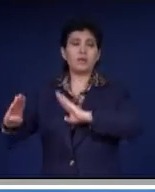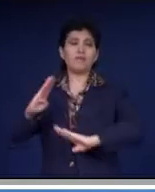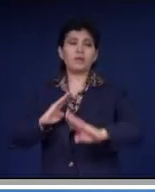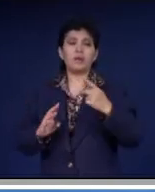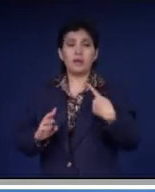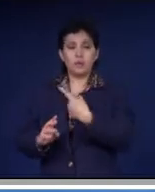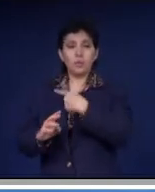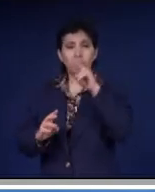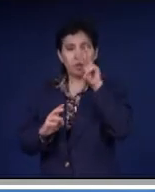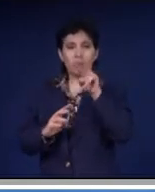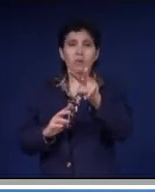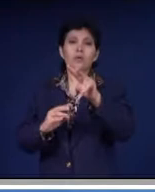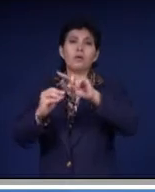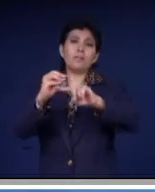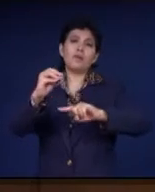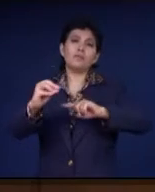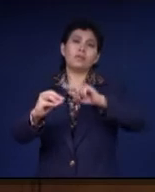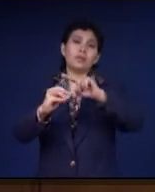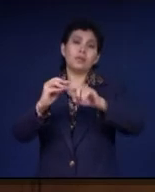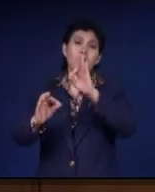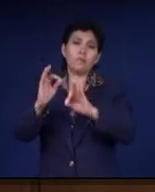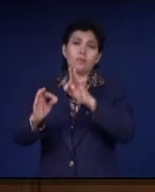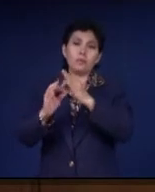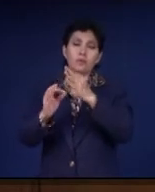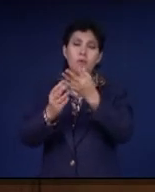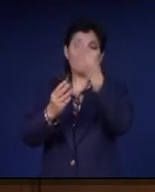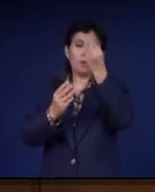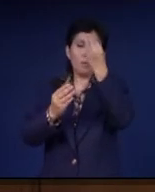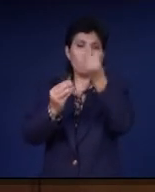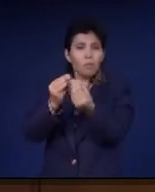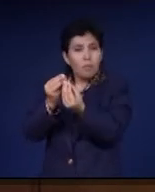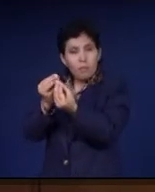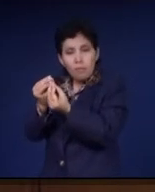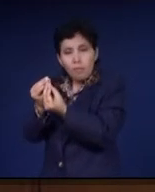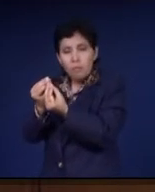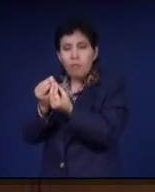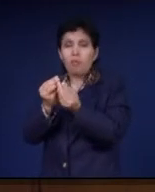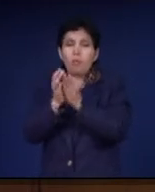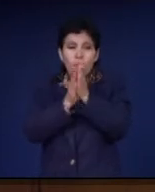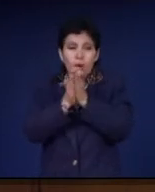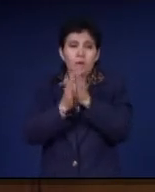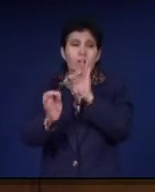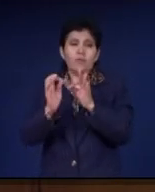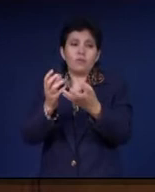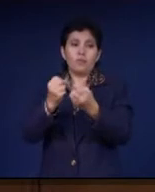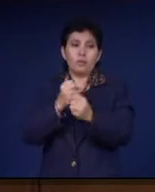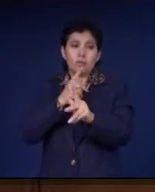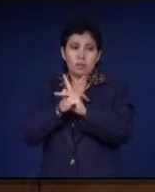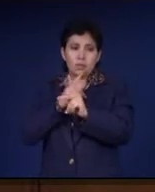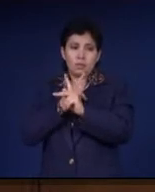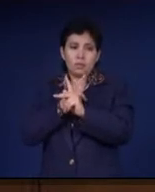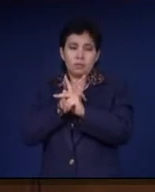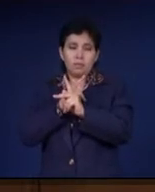at rewards and punishment. If your mom gives you something more, you would work harder. But if your mom keeps punishing